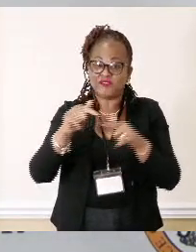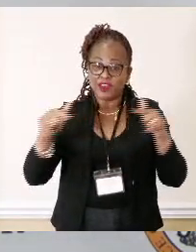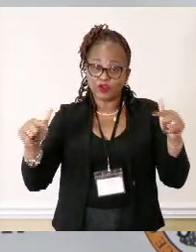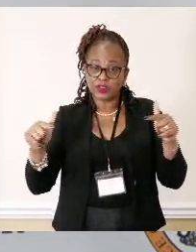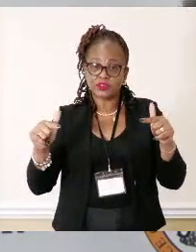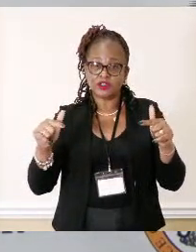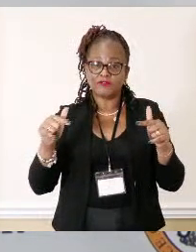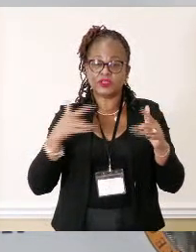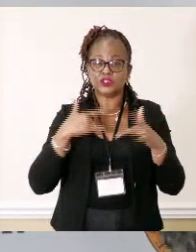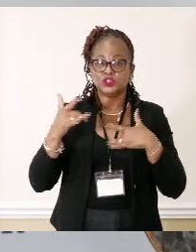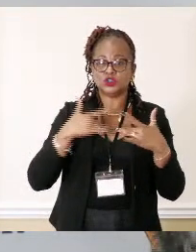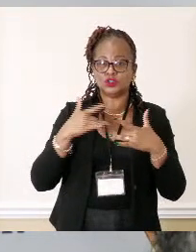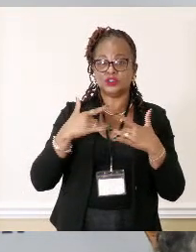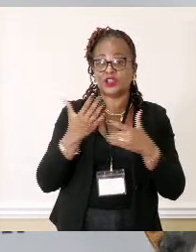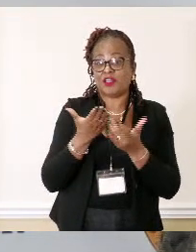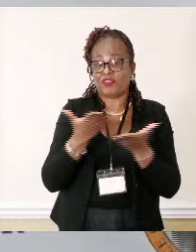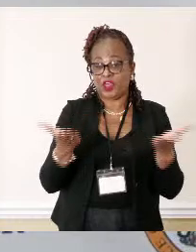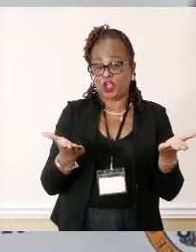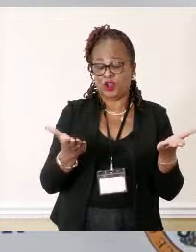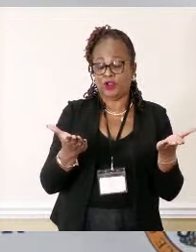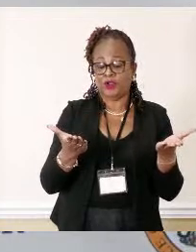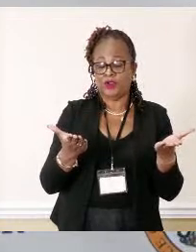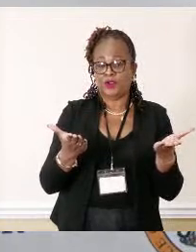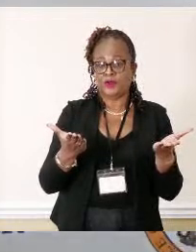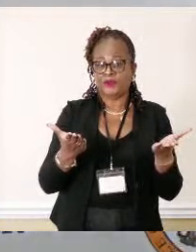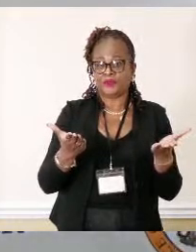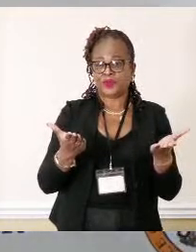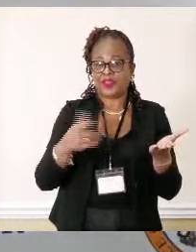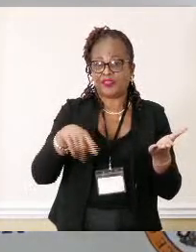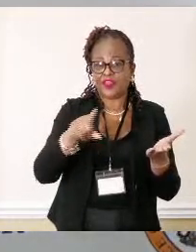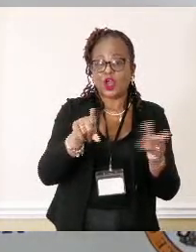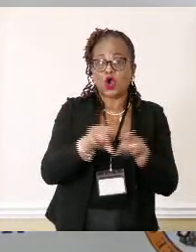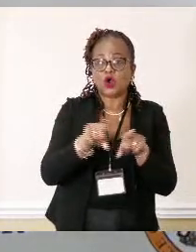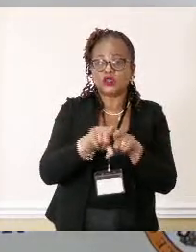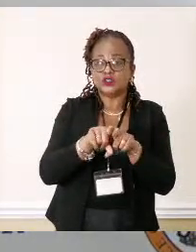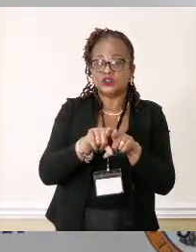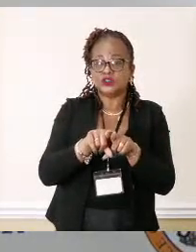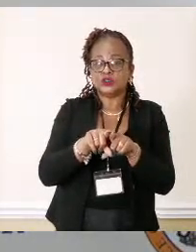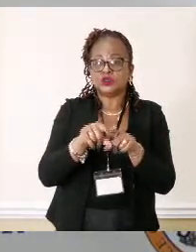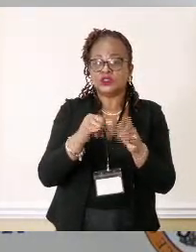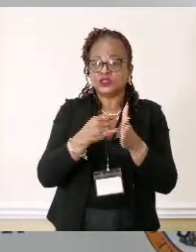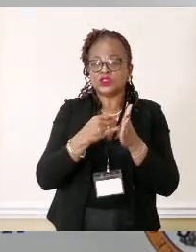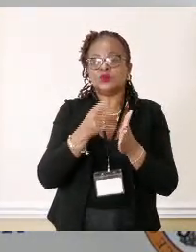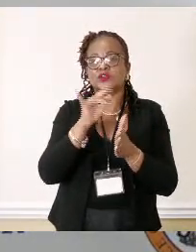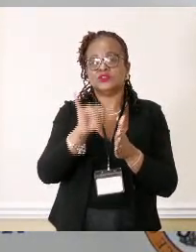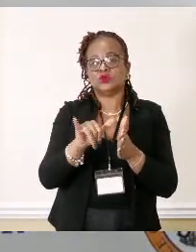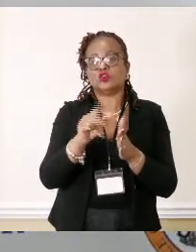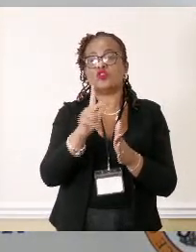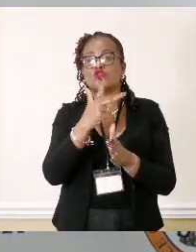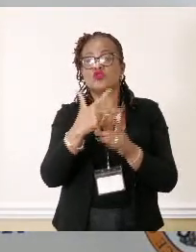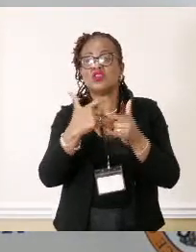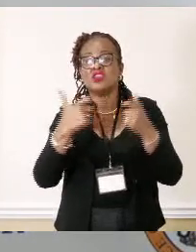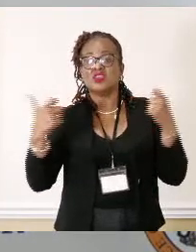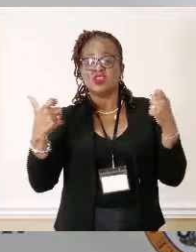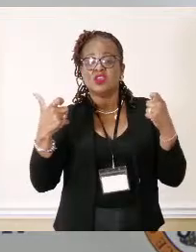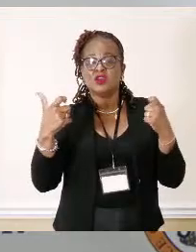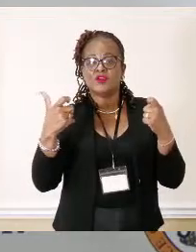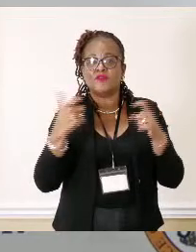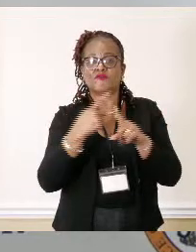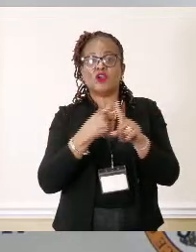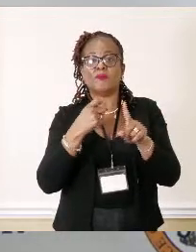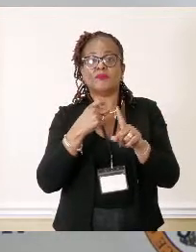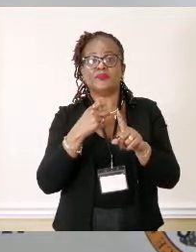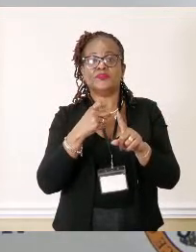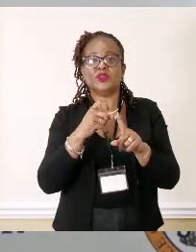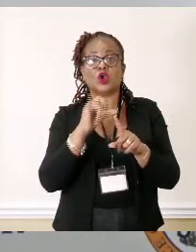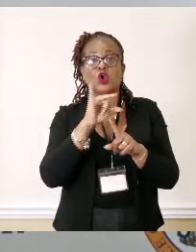of concern that are out there right now. And it also distinguishes those 3 variants from the original strain